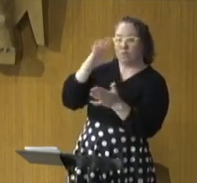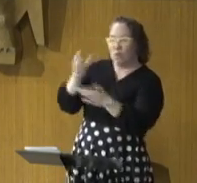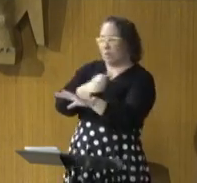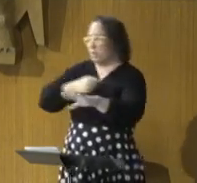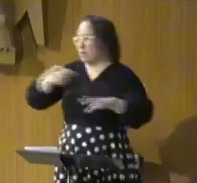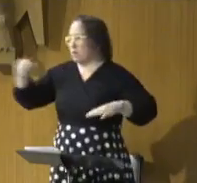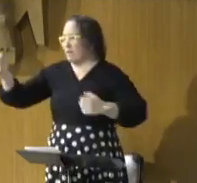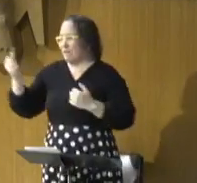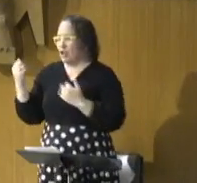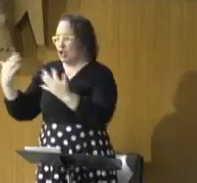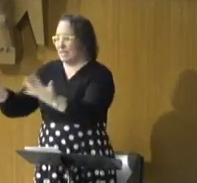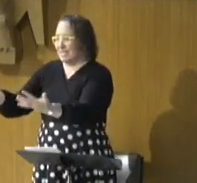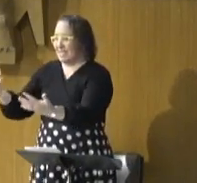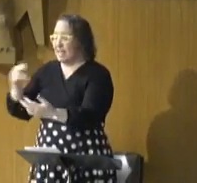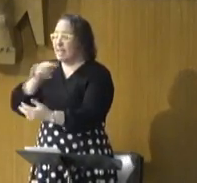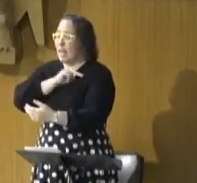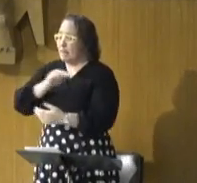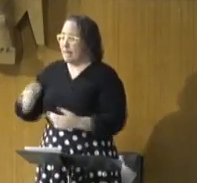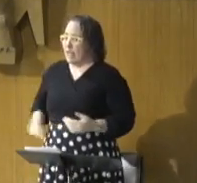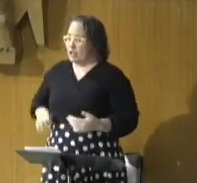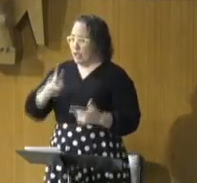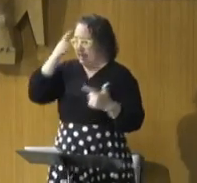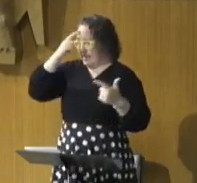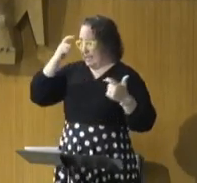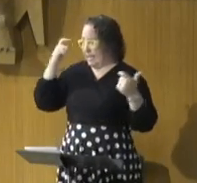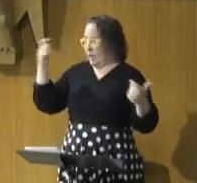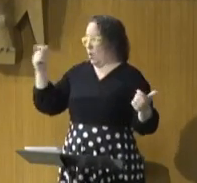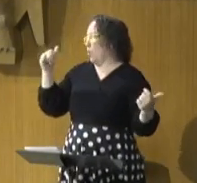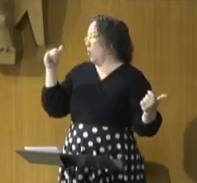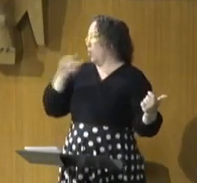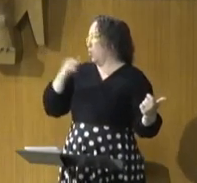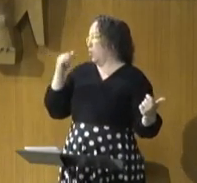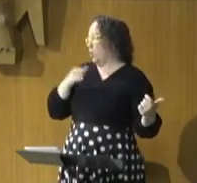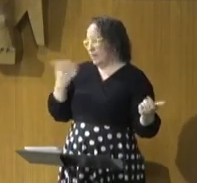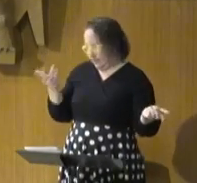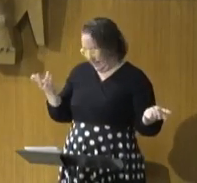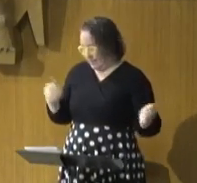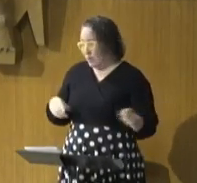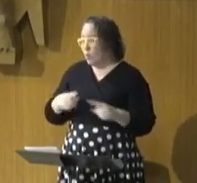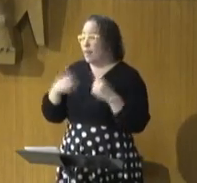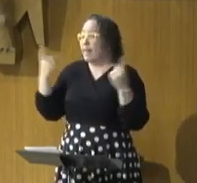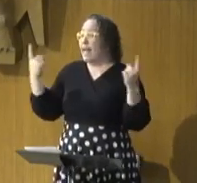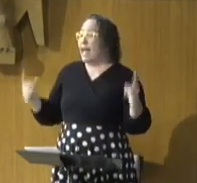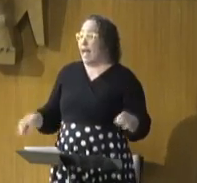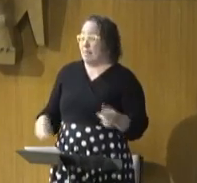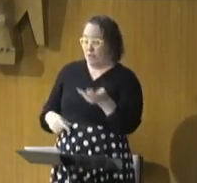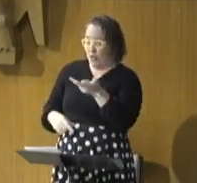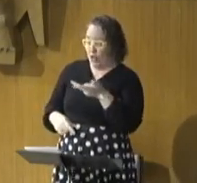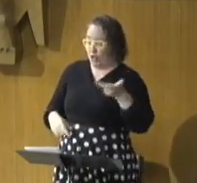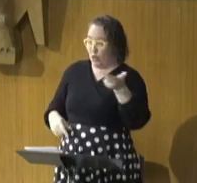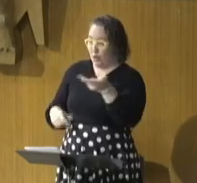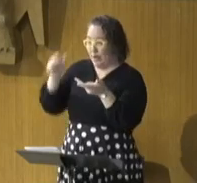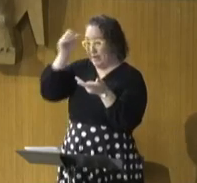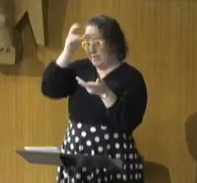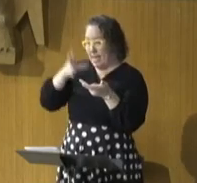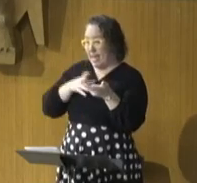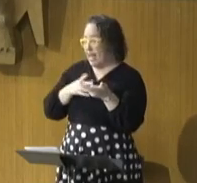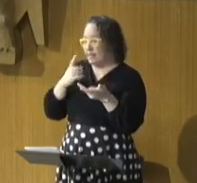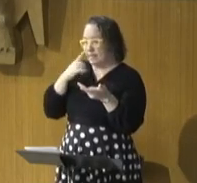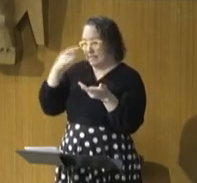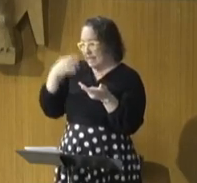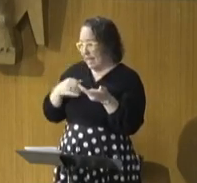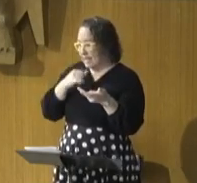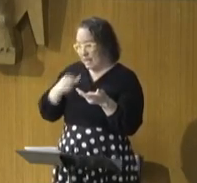The ego of this man is really something. And of course, word gets back to the king that three of his own administrators,